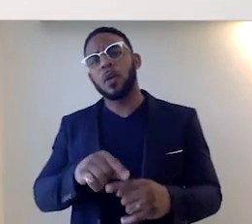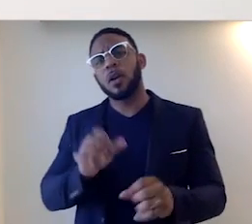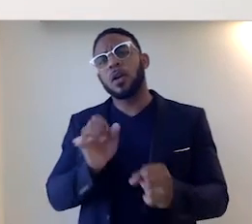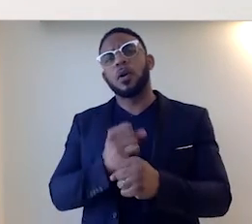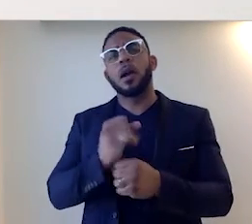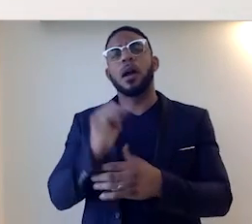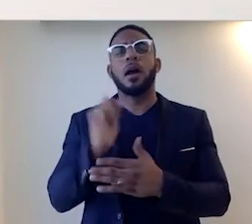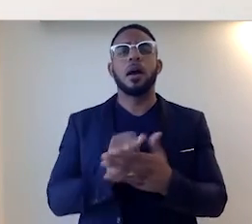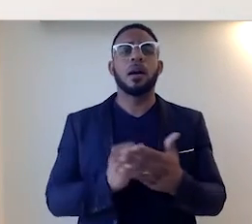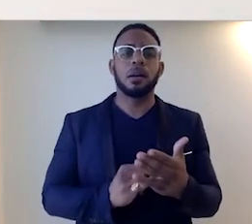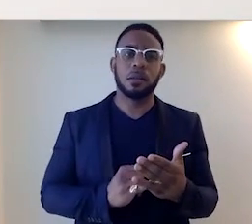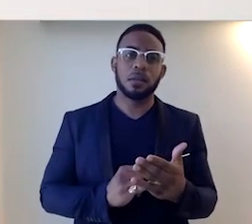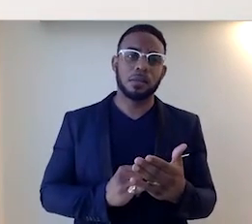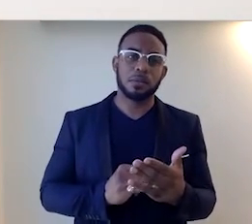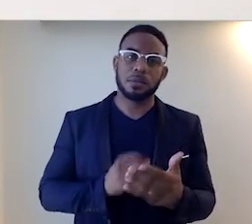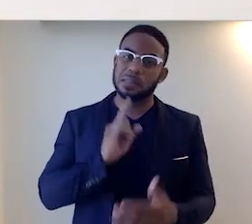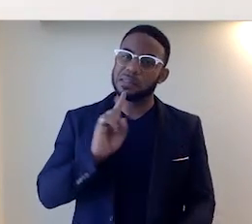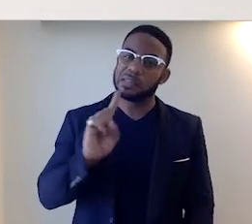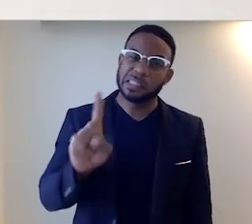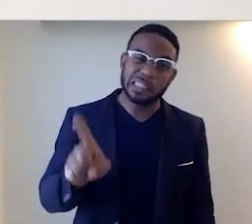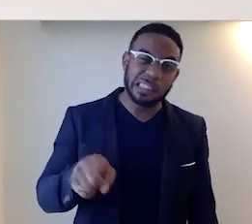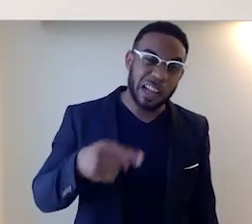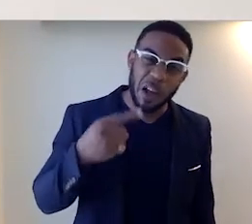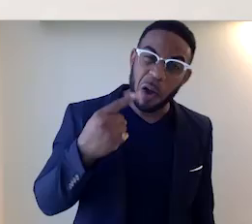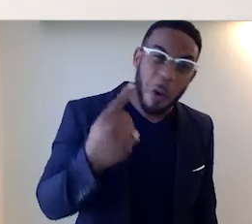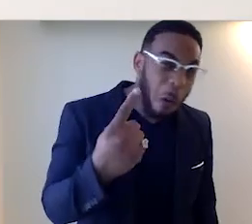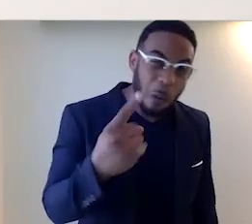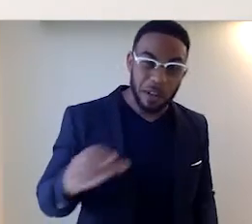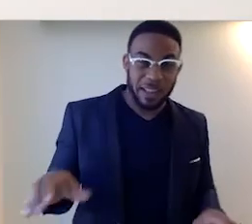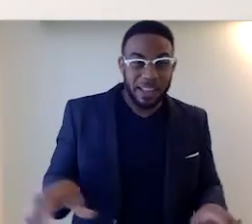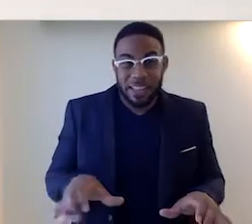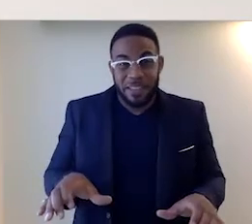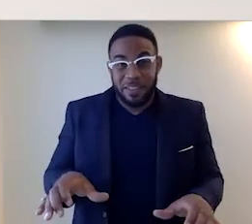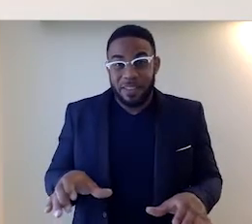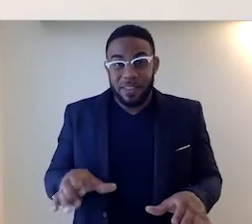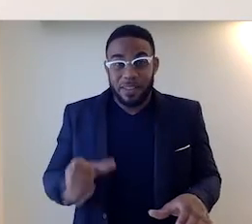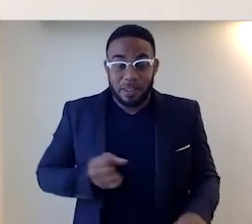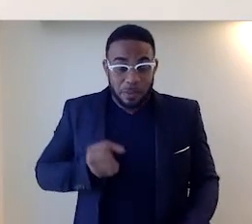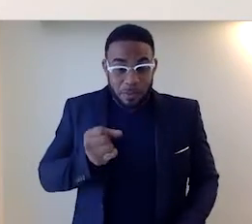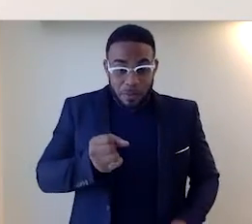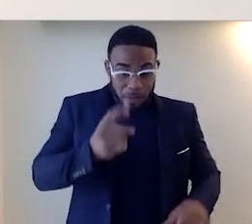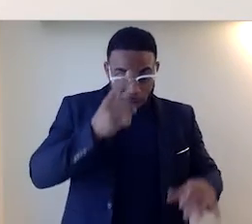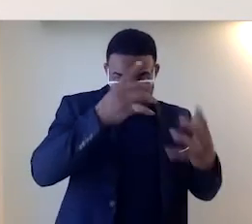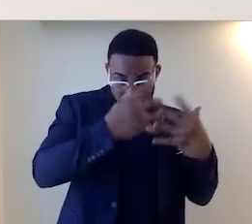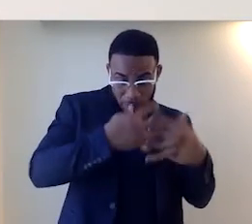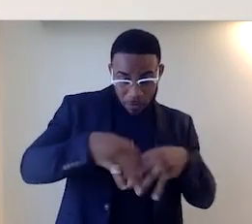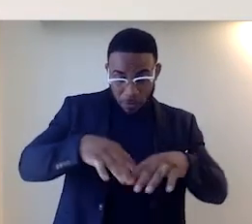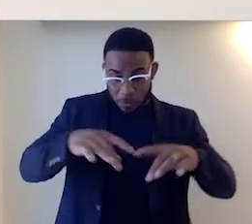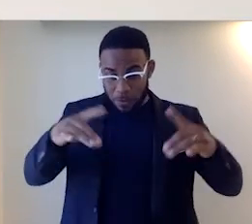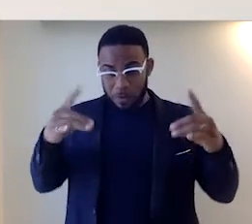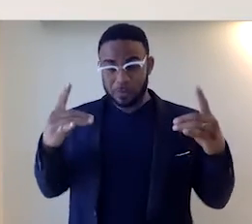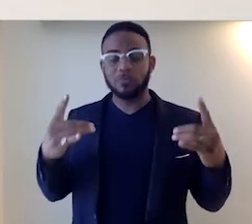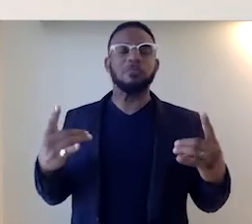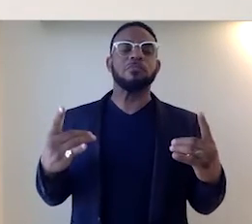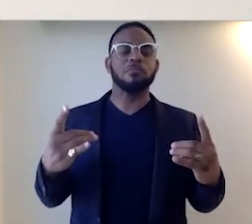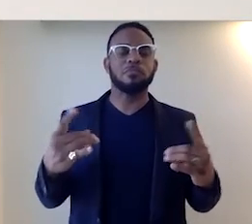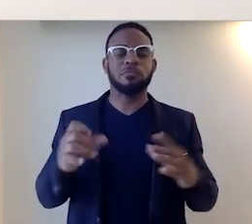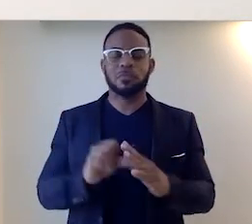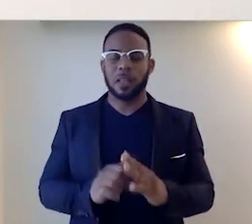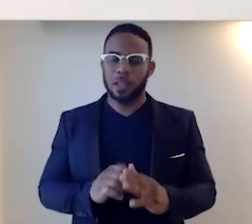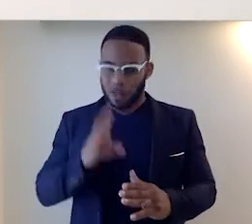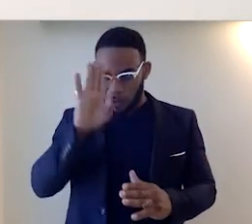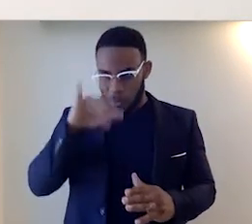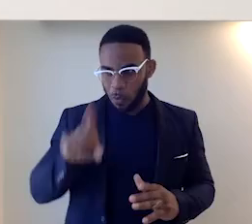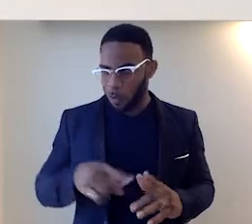creating art was the only activity that put me in a flow state. You know,